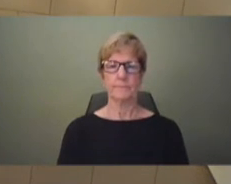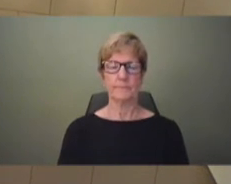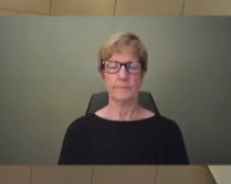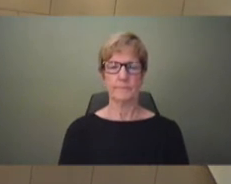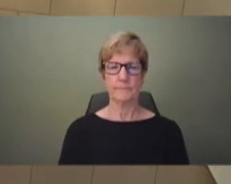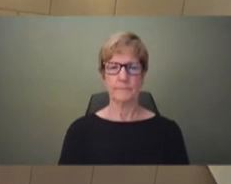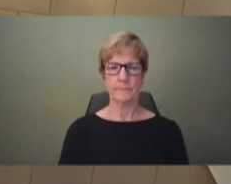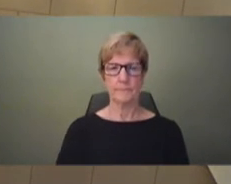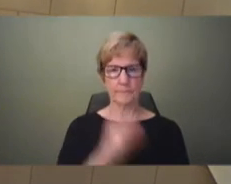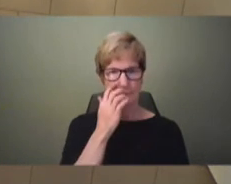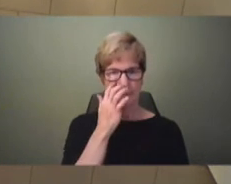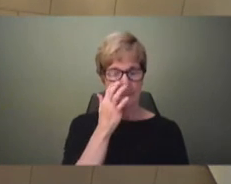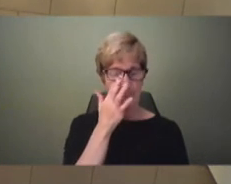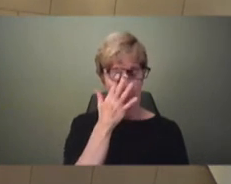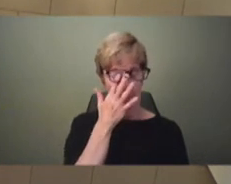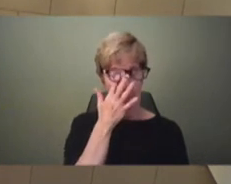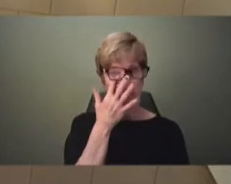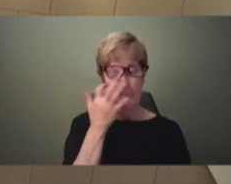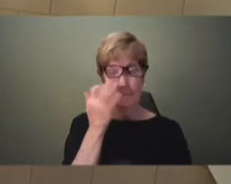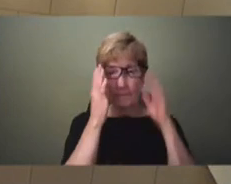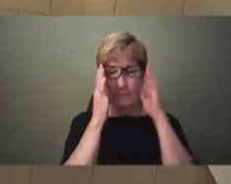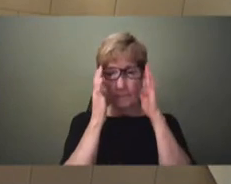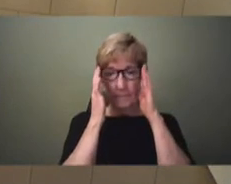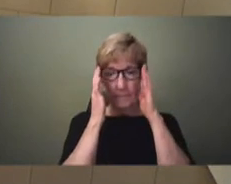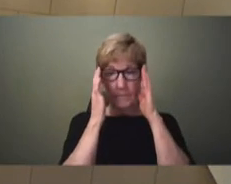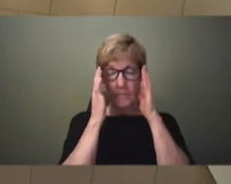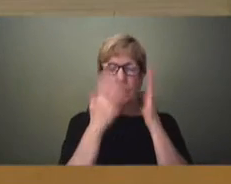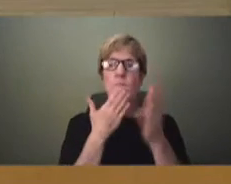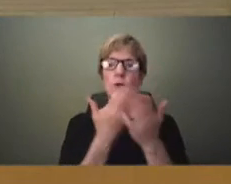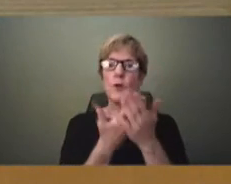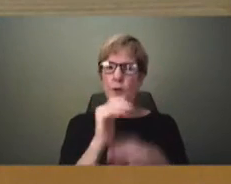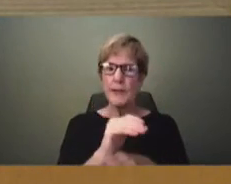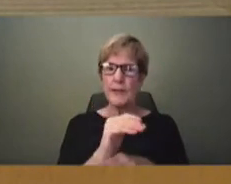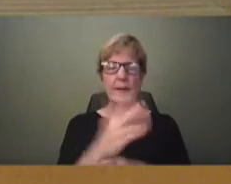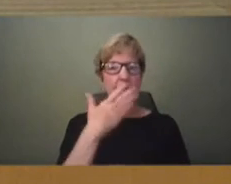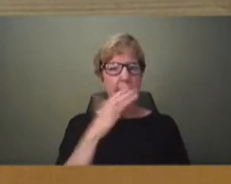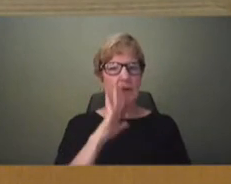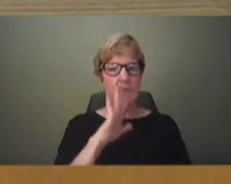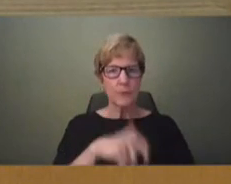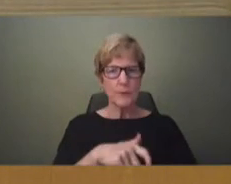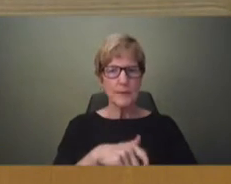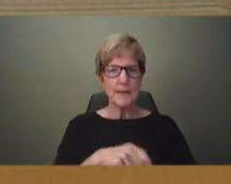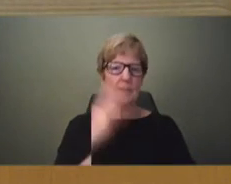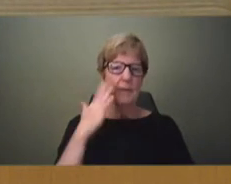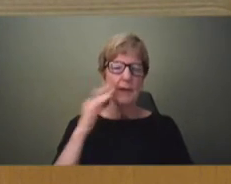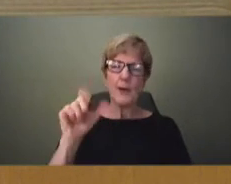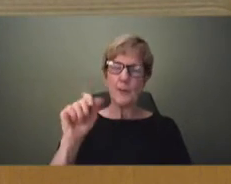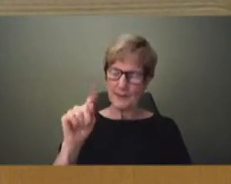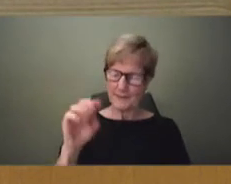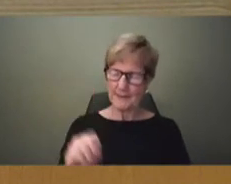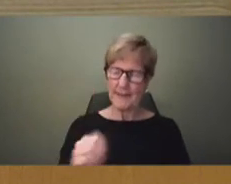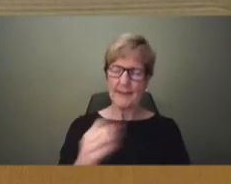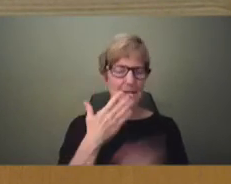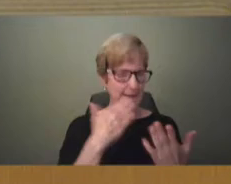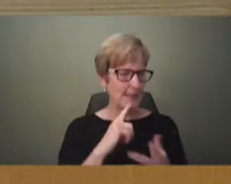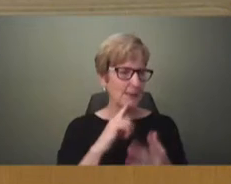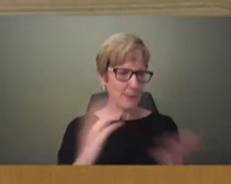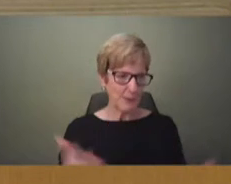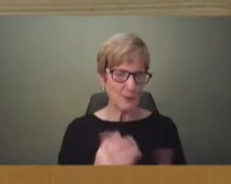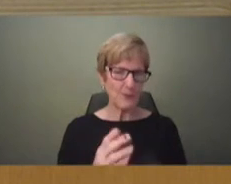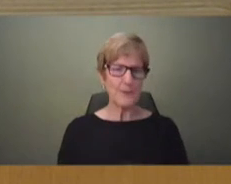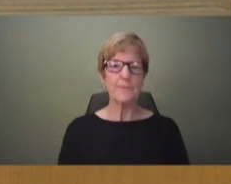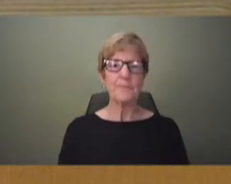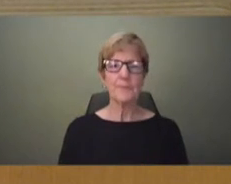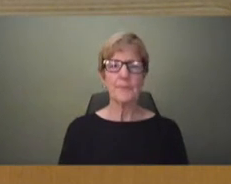minutes all right good evening uh thank you for your time I know it's late I appreciate your presence um I'm here